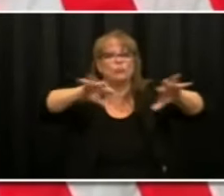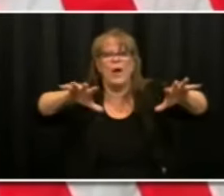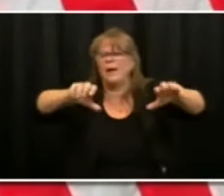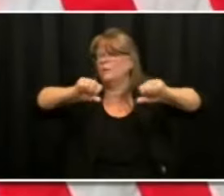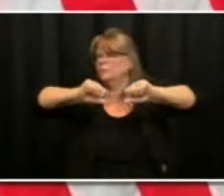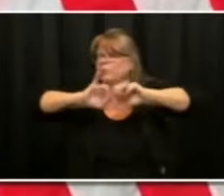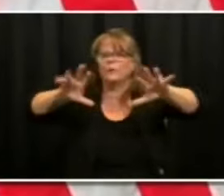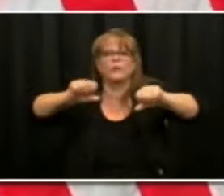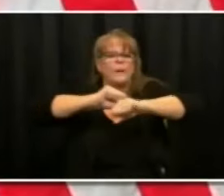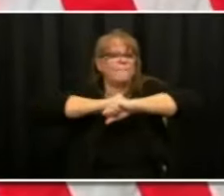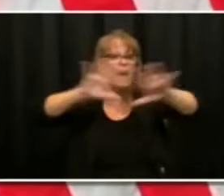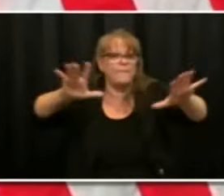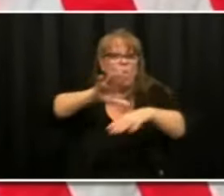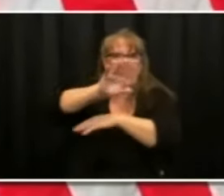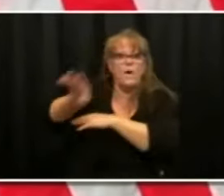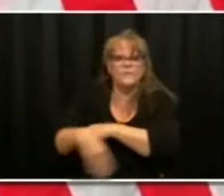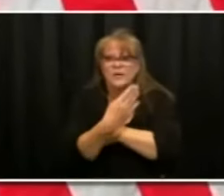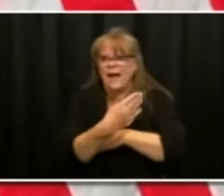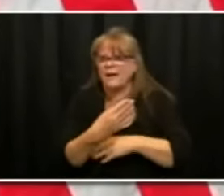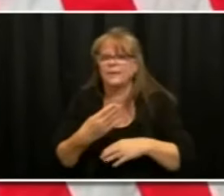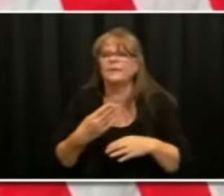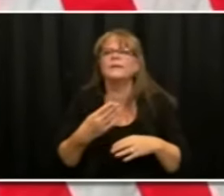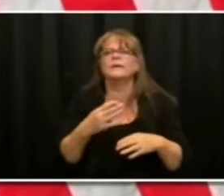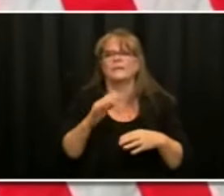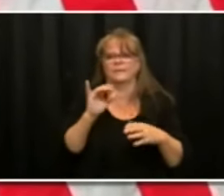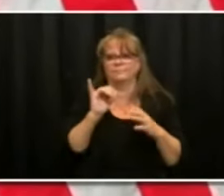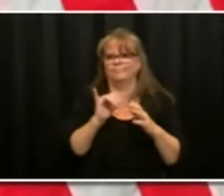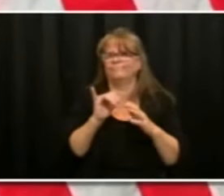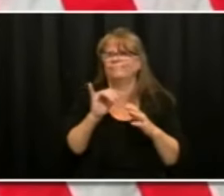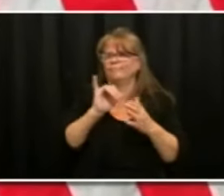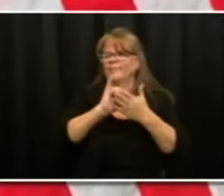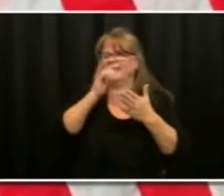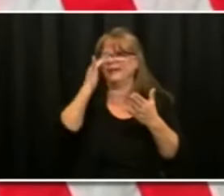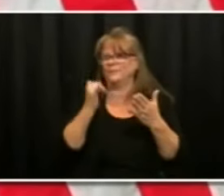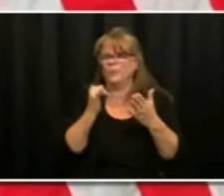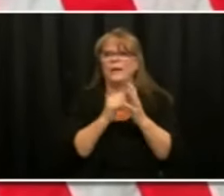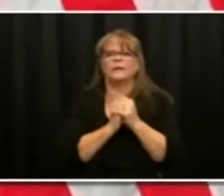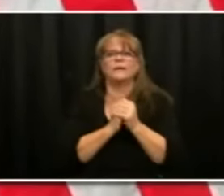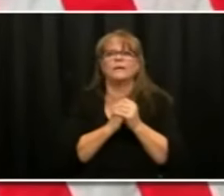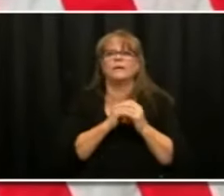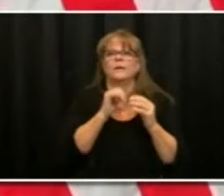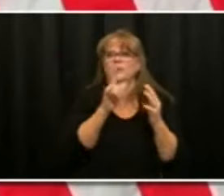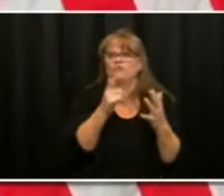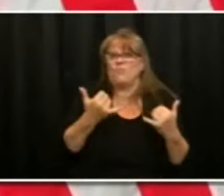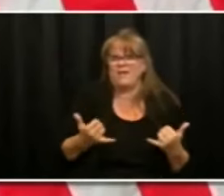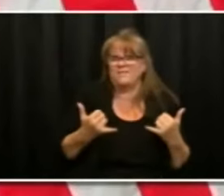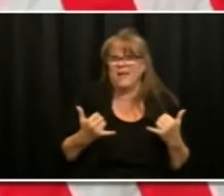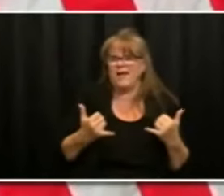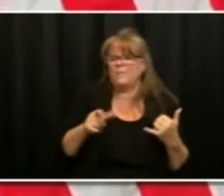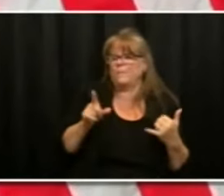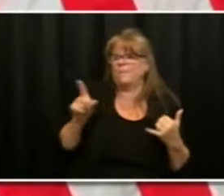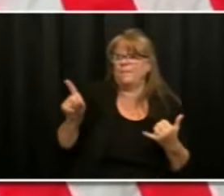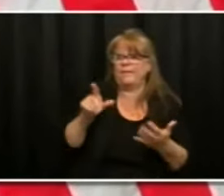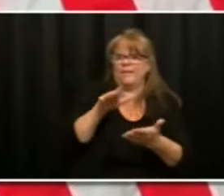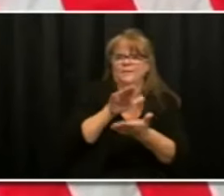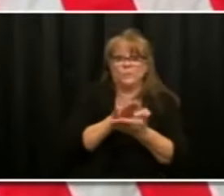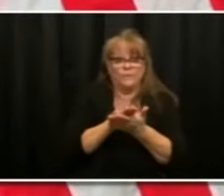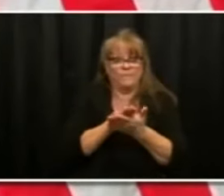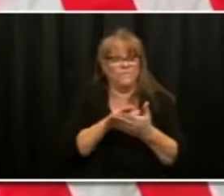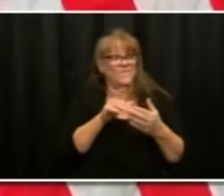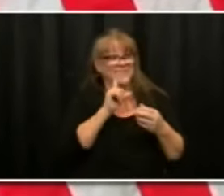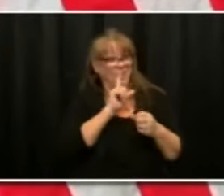been prevented by these safety protocols. School is as safe as it's going to be during the pandemic. Sure, if the viral rates